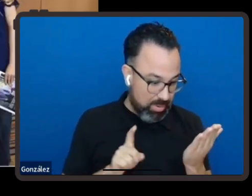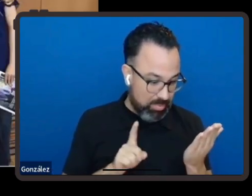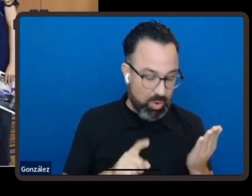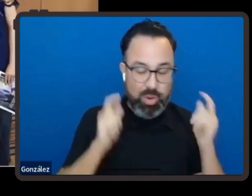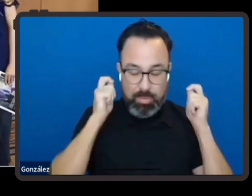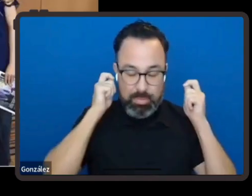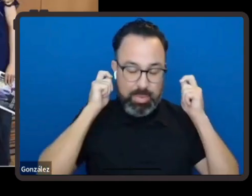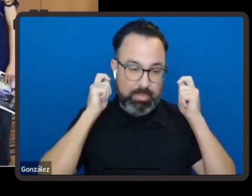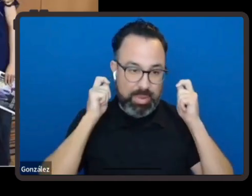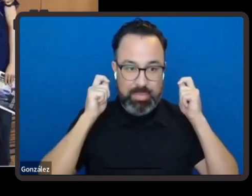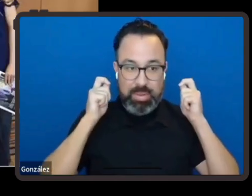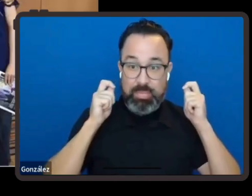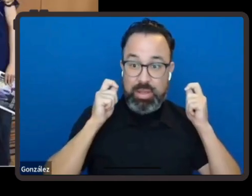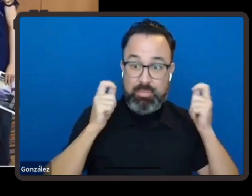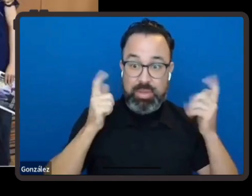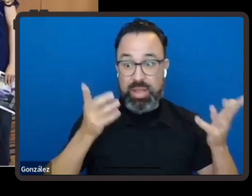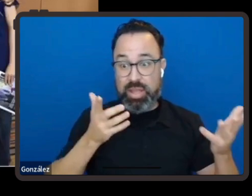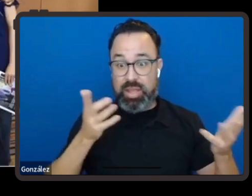headphones in. I don't think any of us